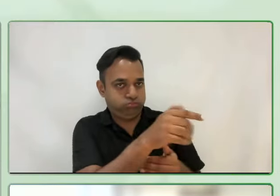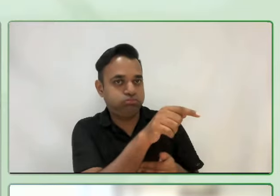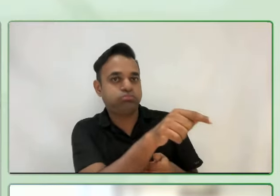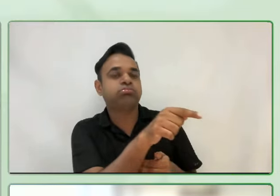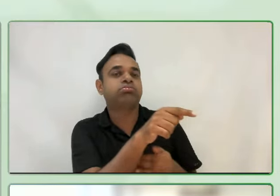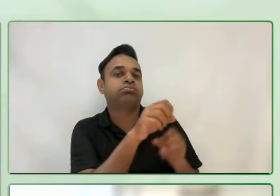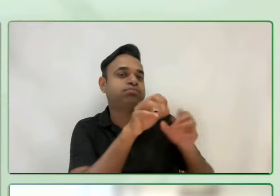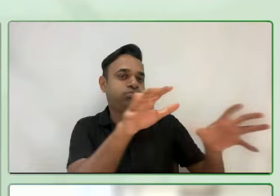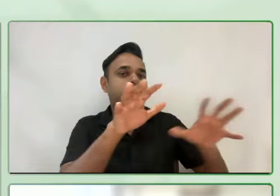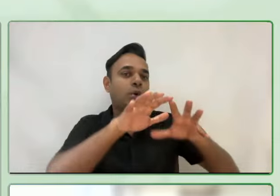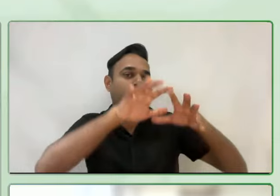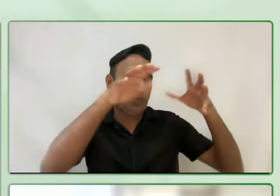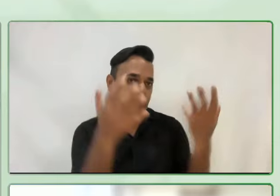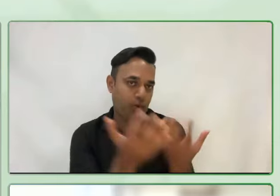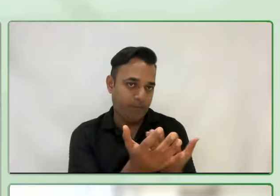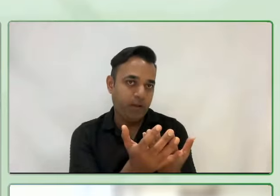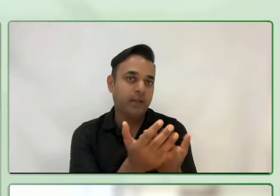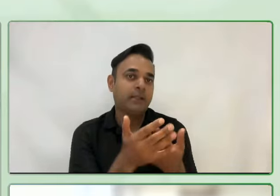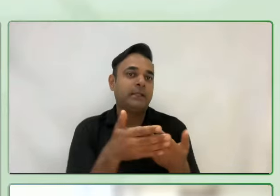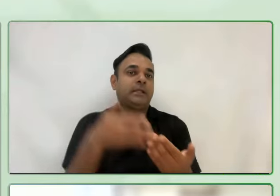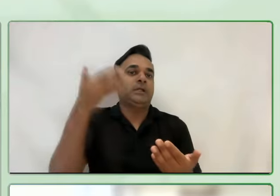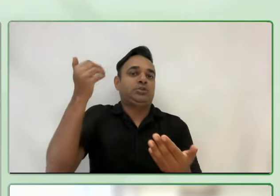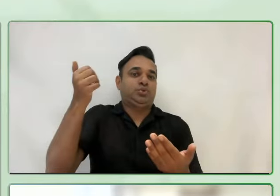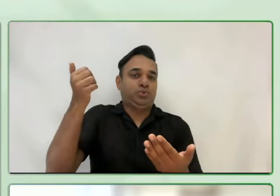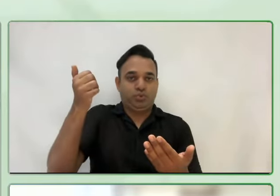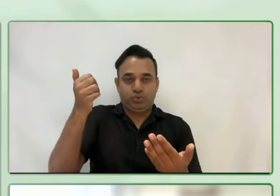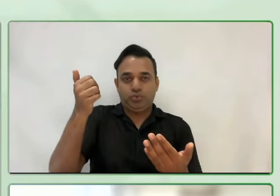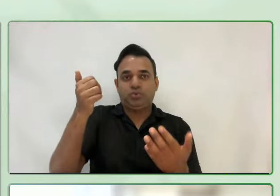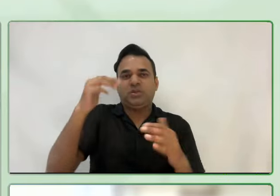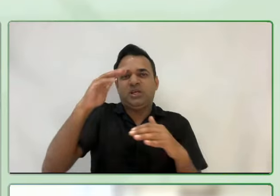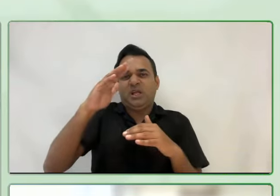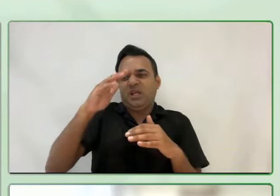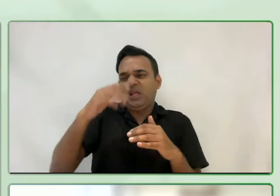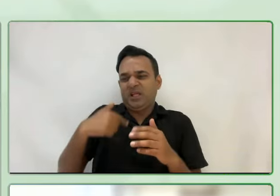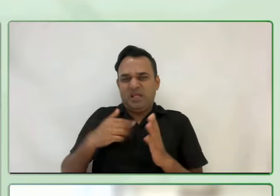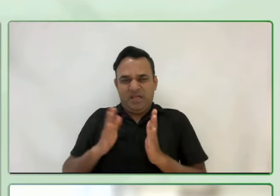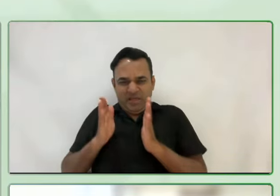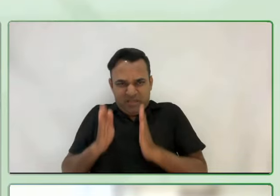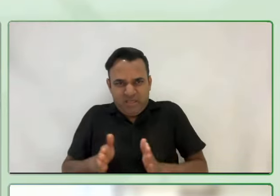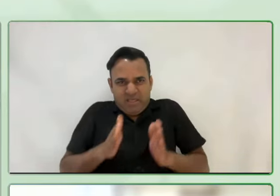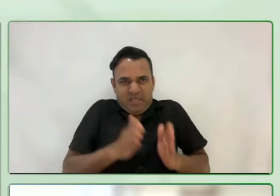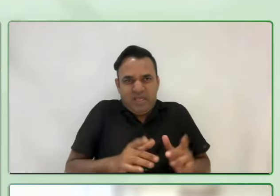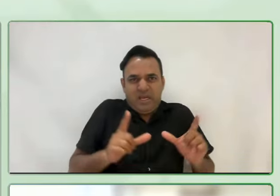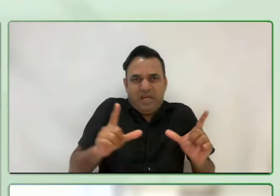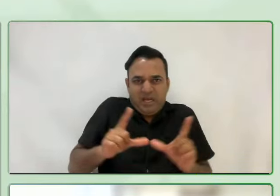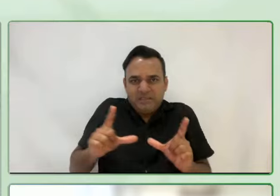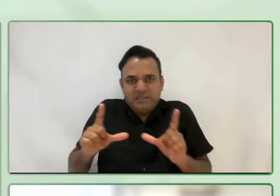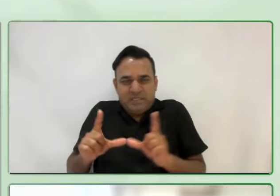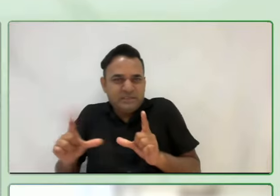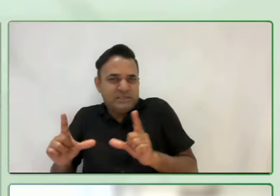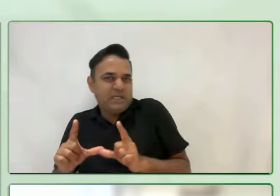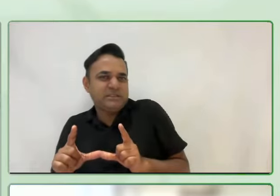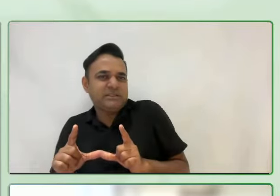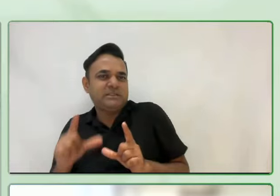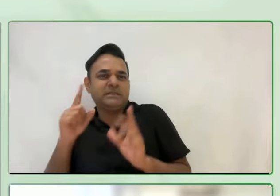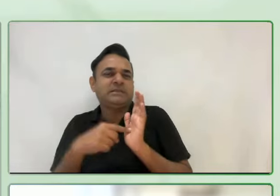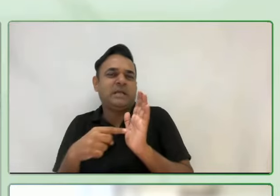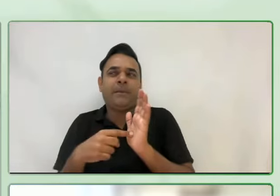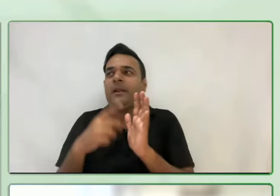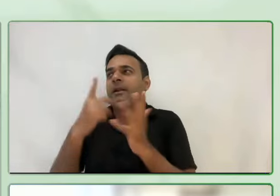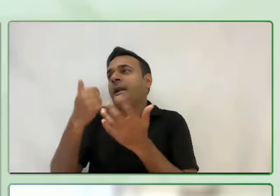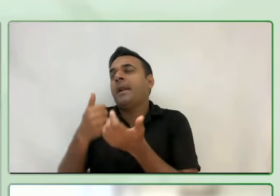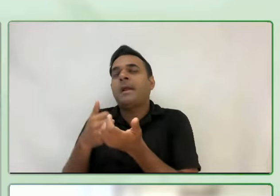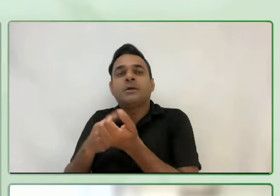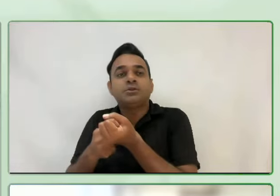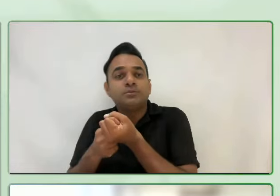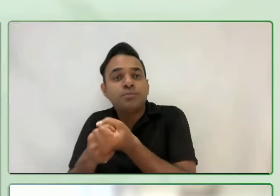dyslexia or ADHD or, God forbid, vision loss. They just say, I need to do my work and give me some tools I can do it with. And that's